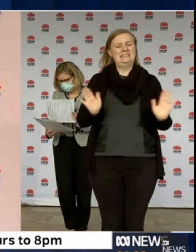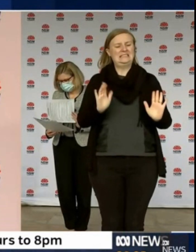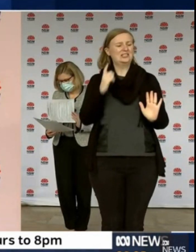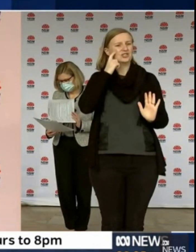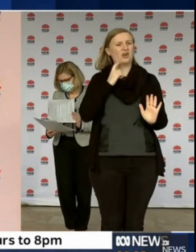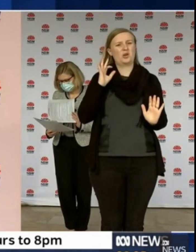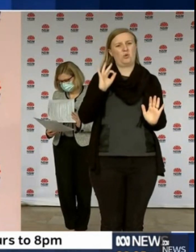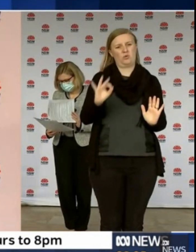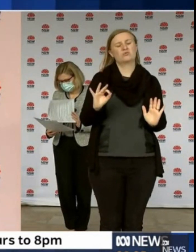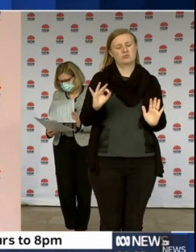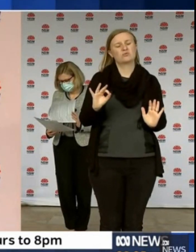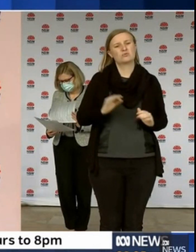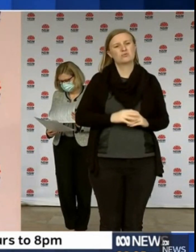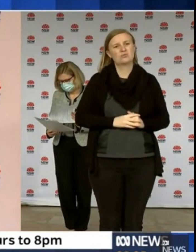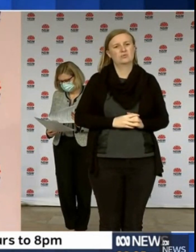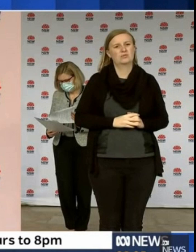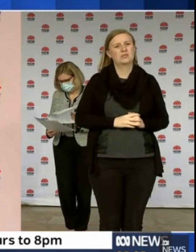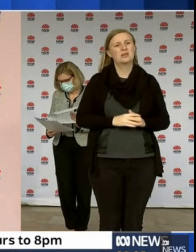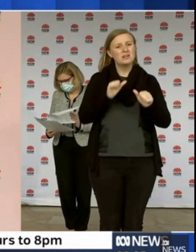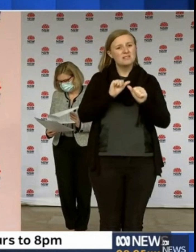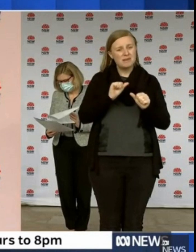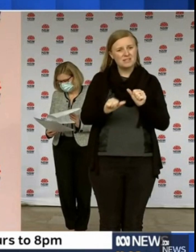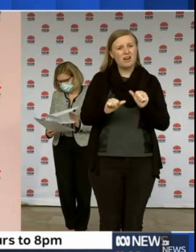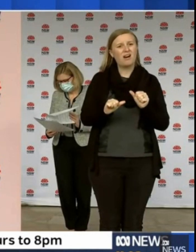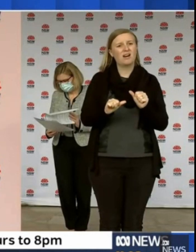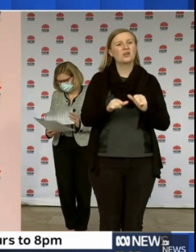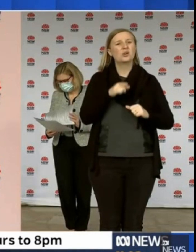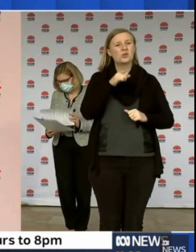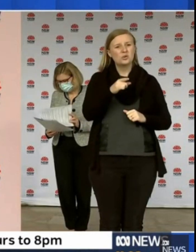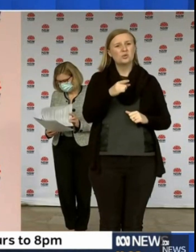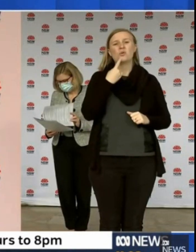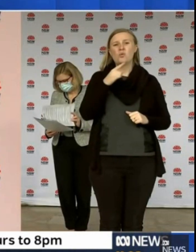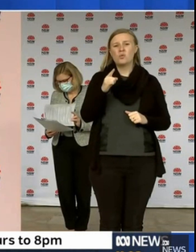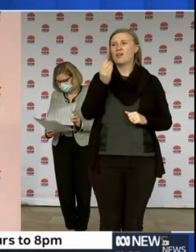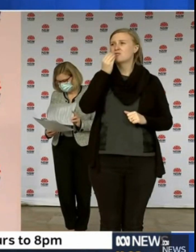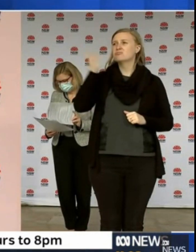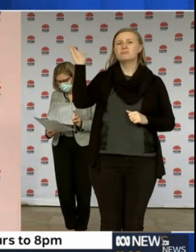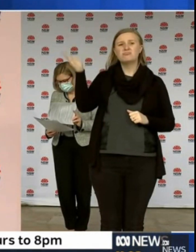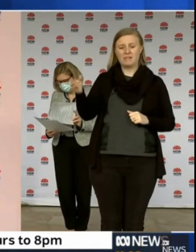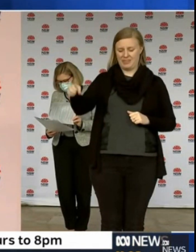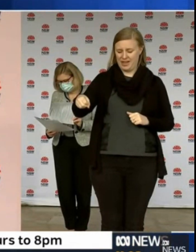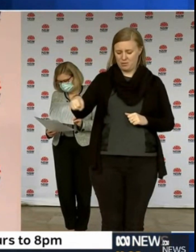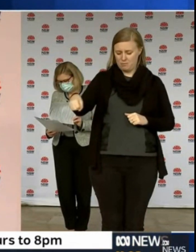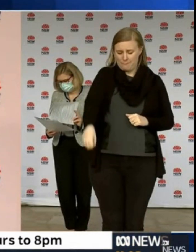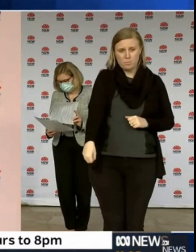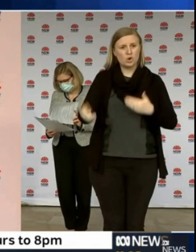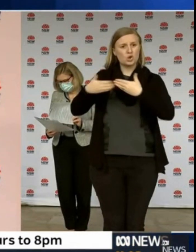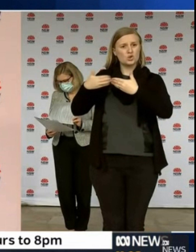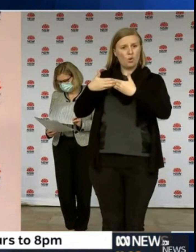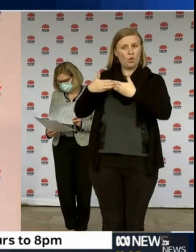unless you absolutely have to. We would prefer that people who are ordering in get that contactless